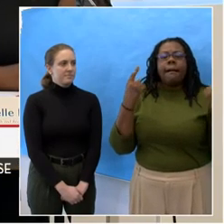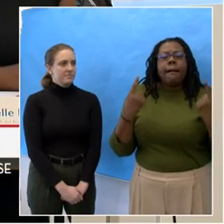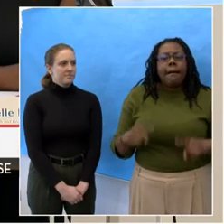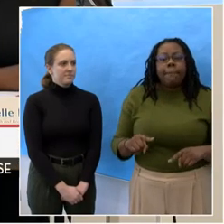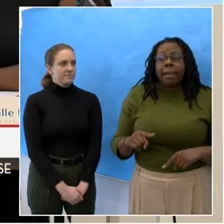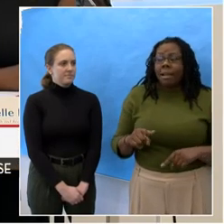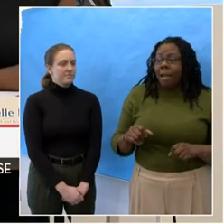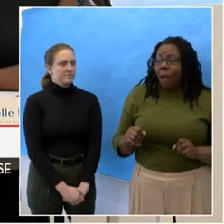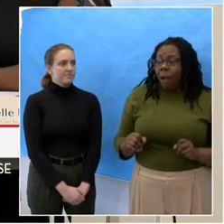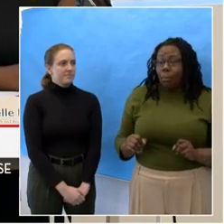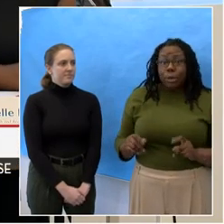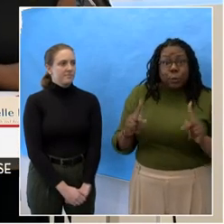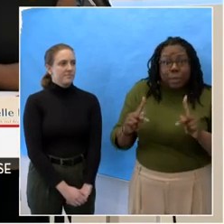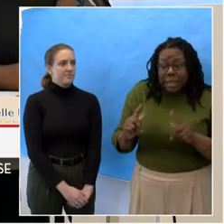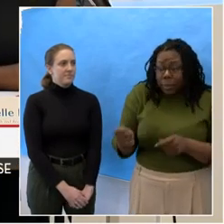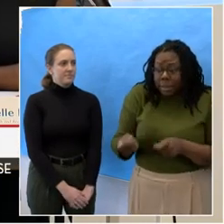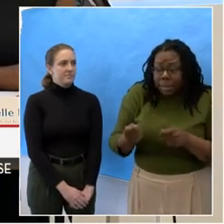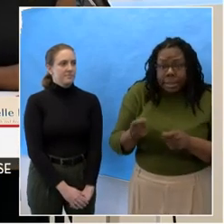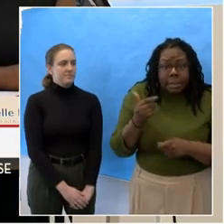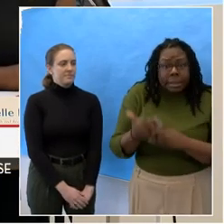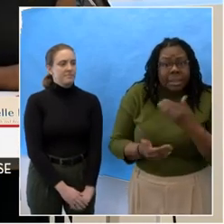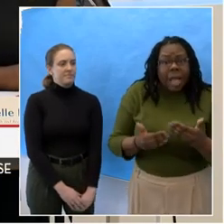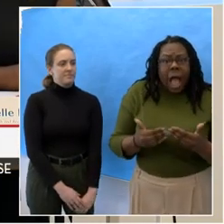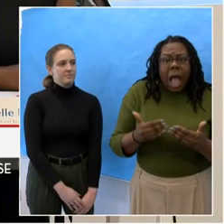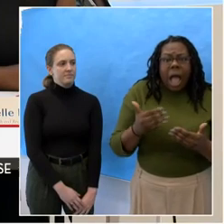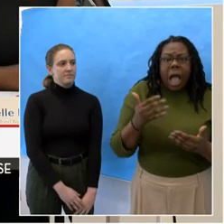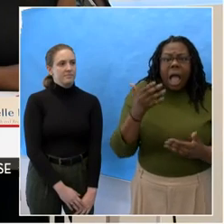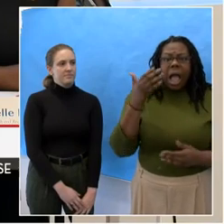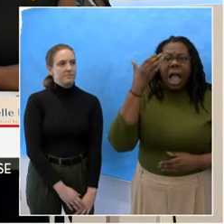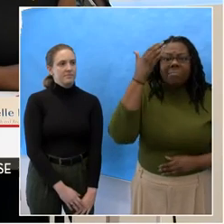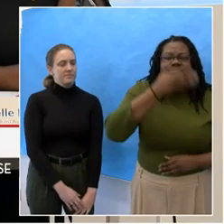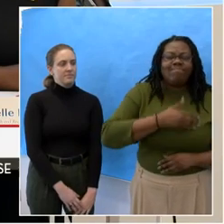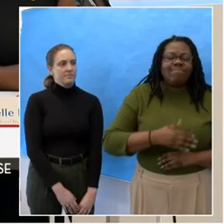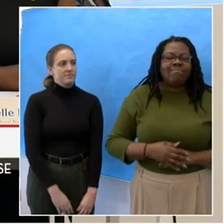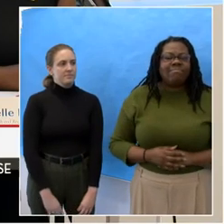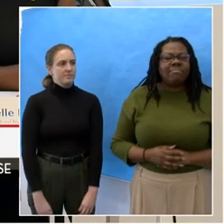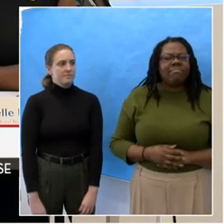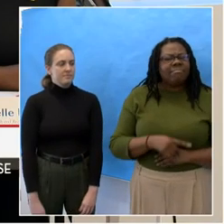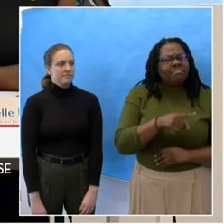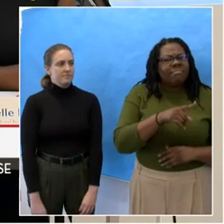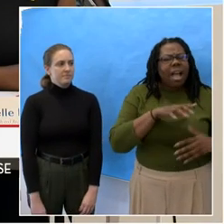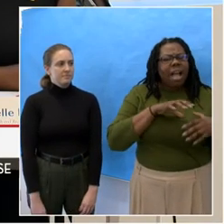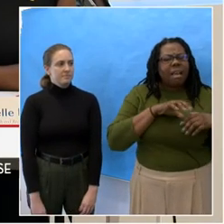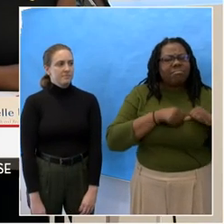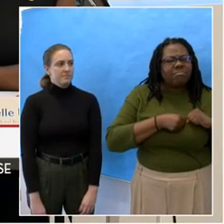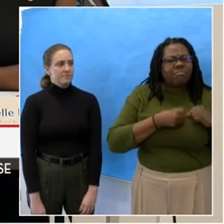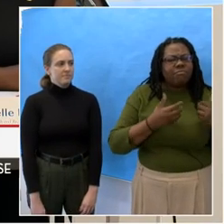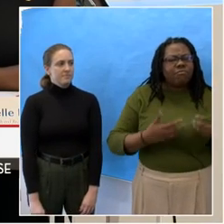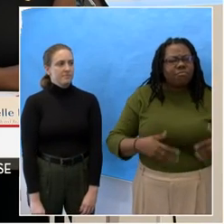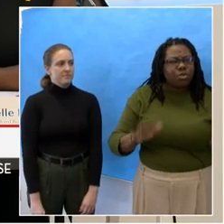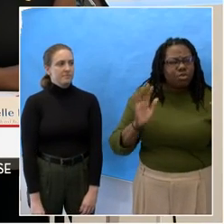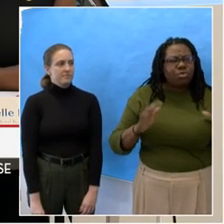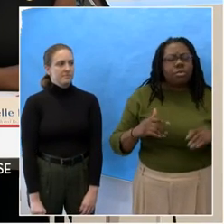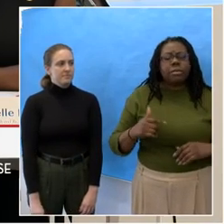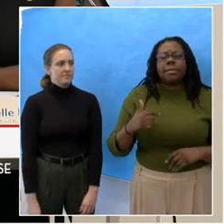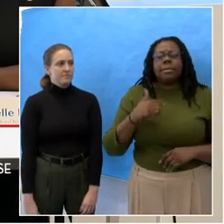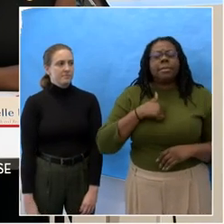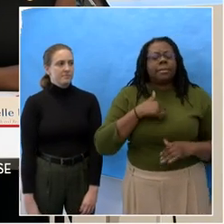She was devastated. I was devastated hearing that. And it's still the reality for too many families in